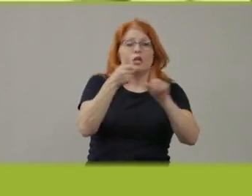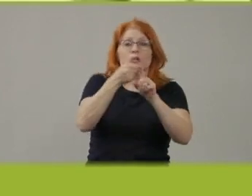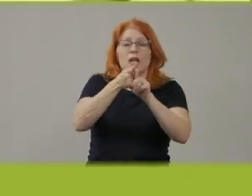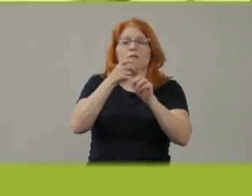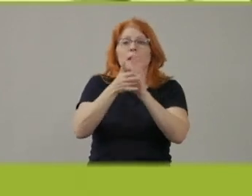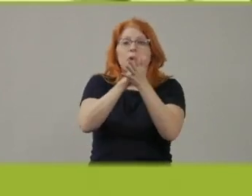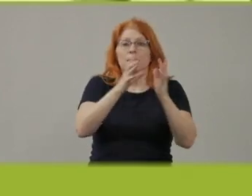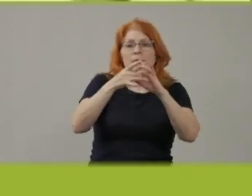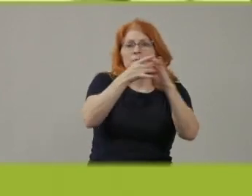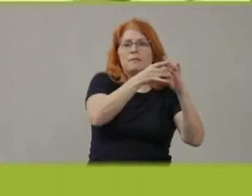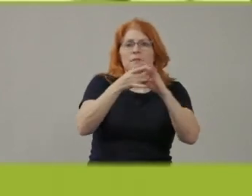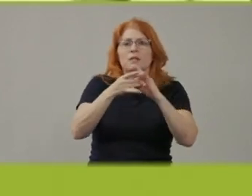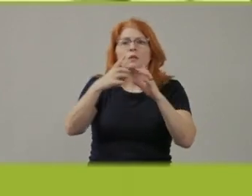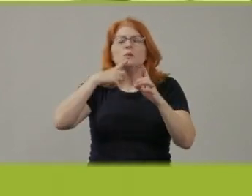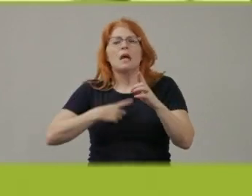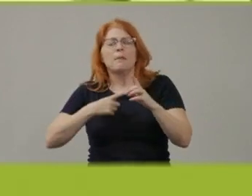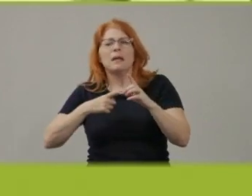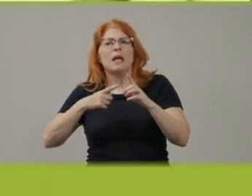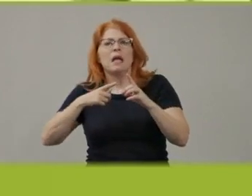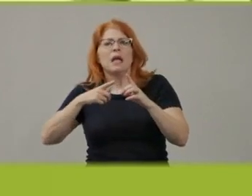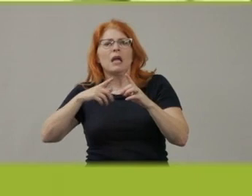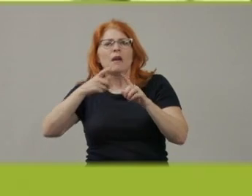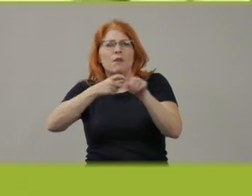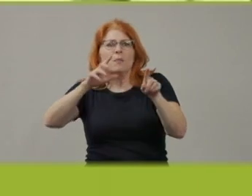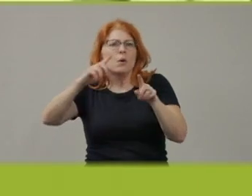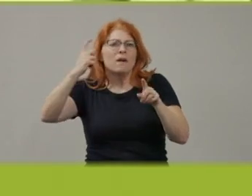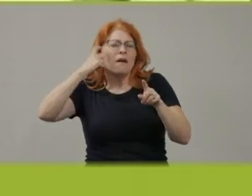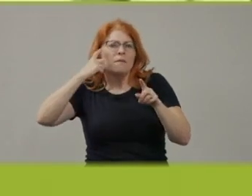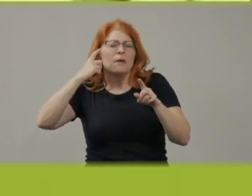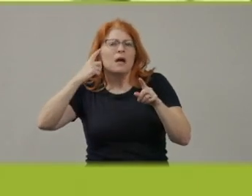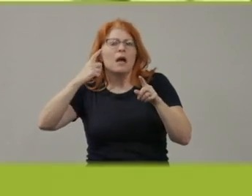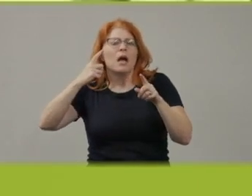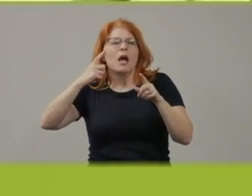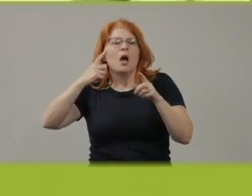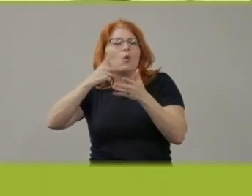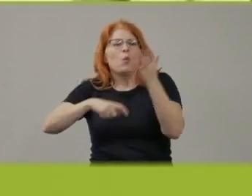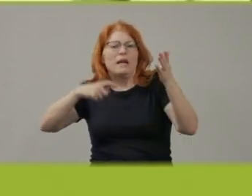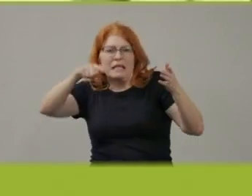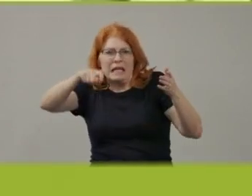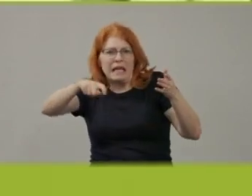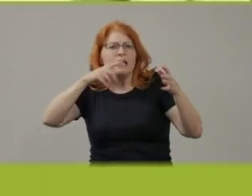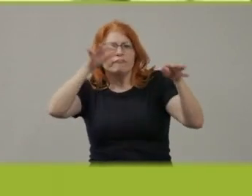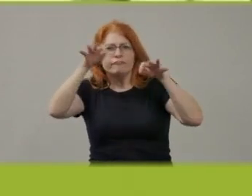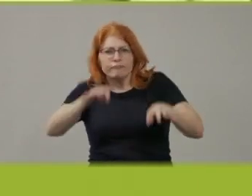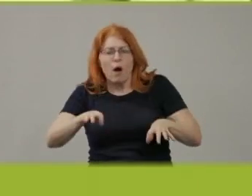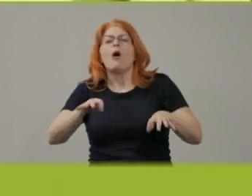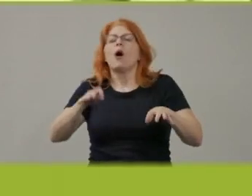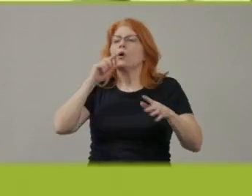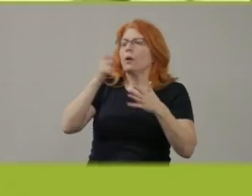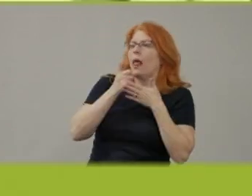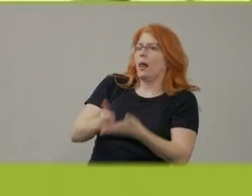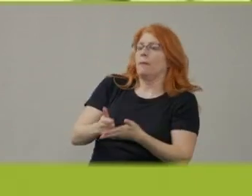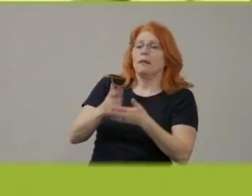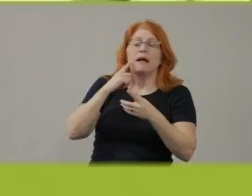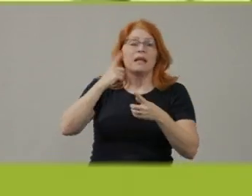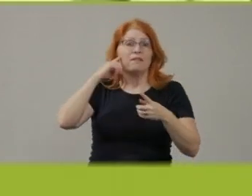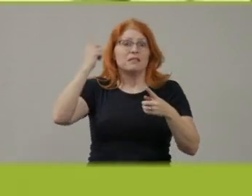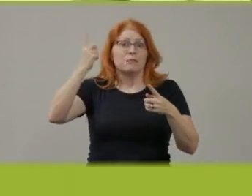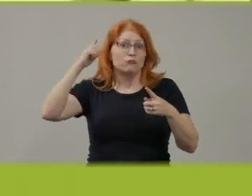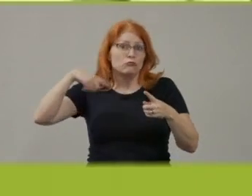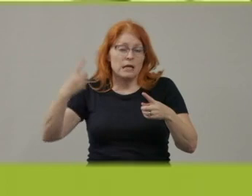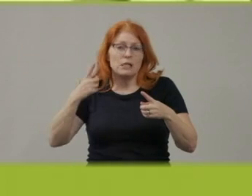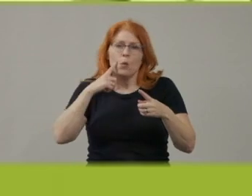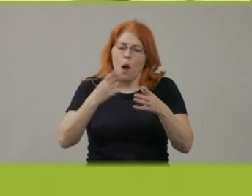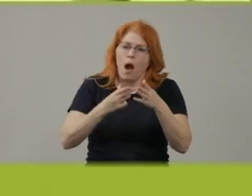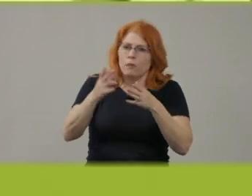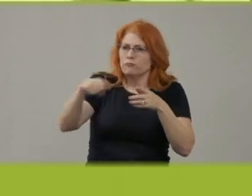explain to me what you need from our government. And then the safety officer makes sure we're safe. We're dealing with a crazy incident. You want to make sure you're safe.